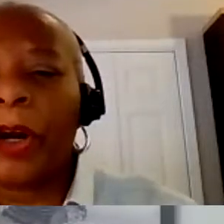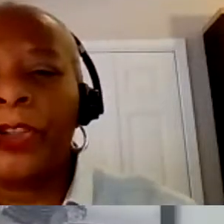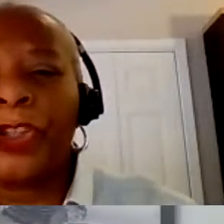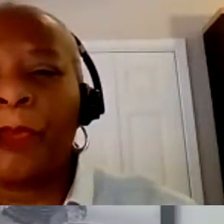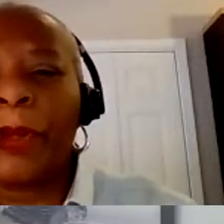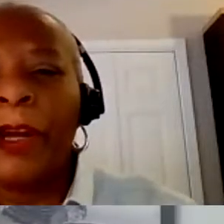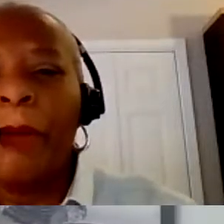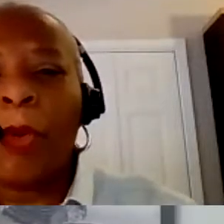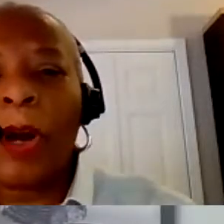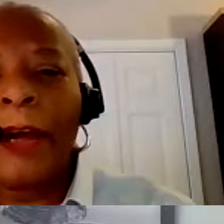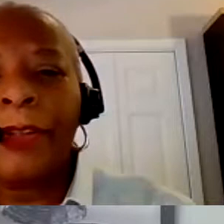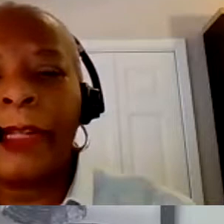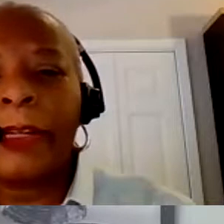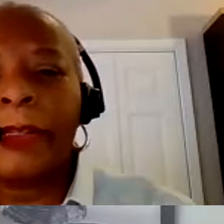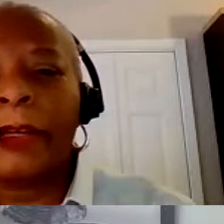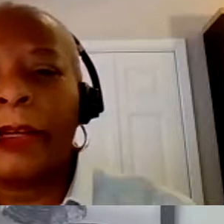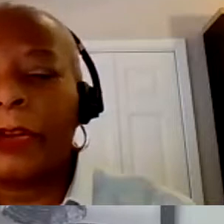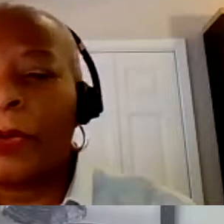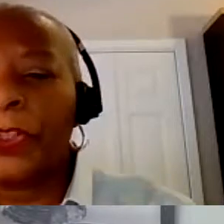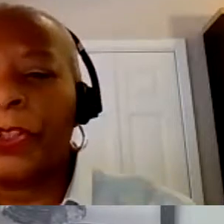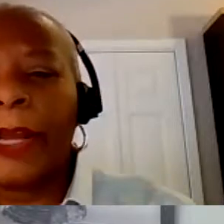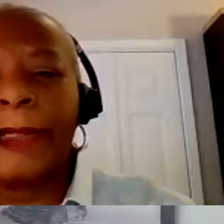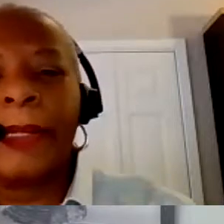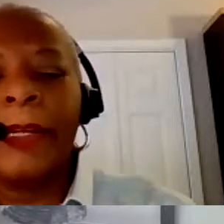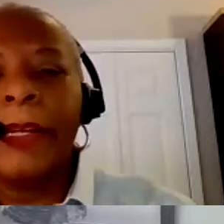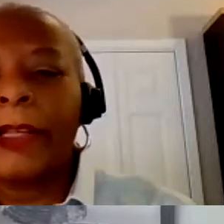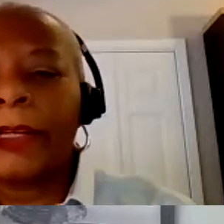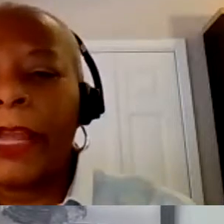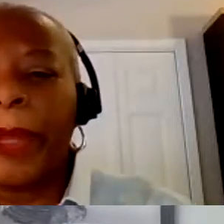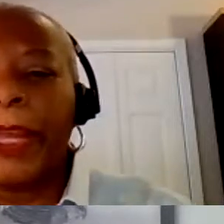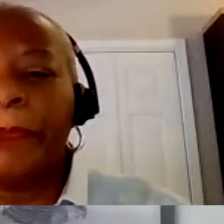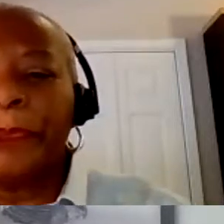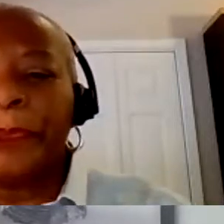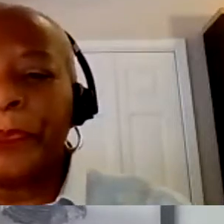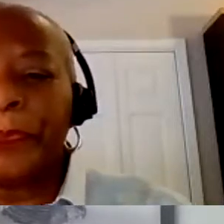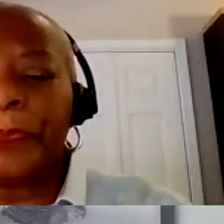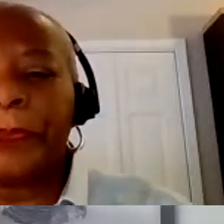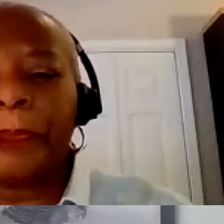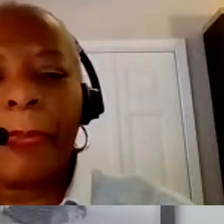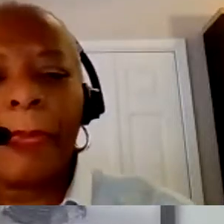project in partnership with Morehouse? That's another question that came in.